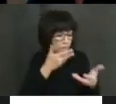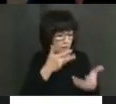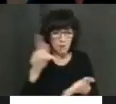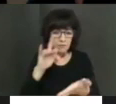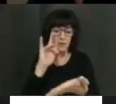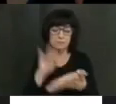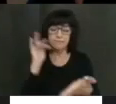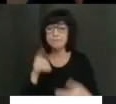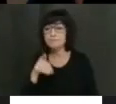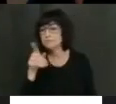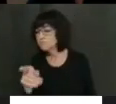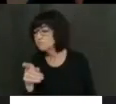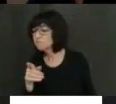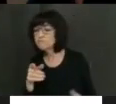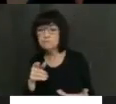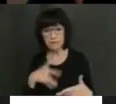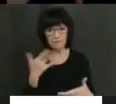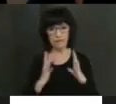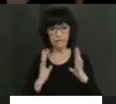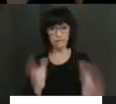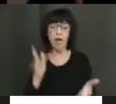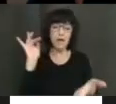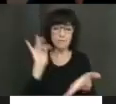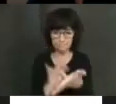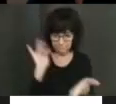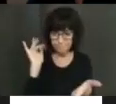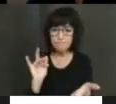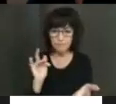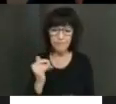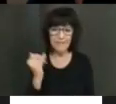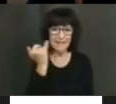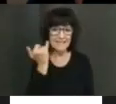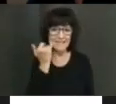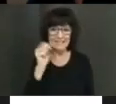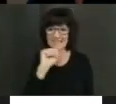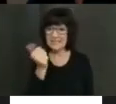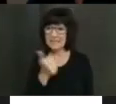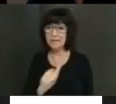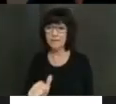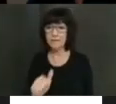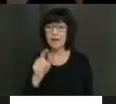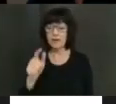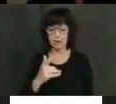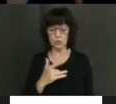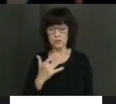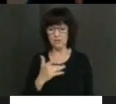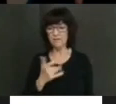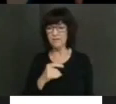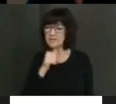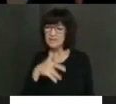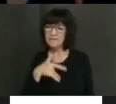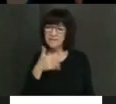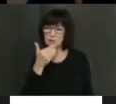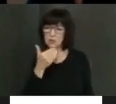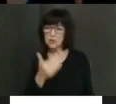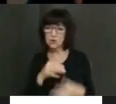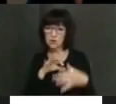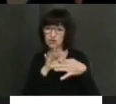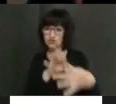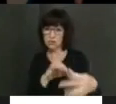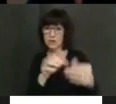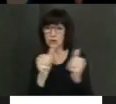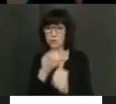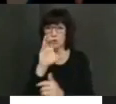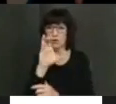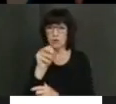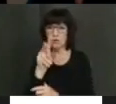be experiencing. If during the COVID check-in you record any symptoms that may be related to COVID-19, you will be presented with recommendations